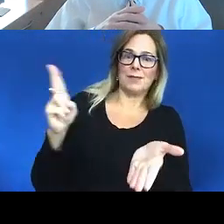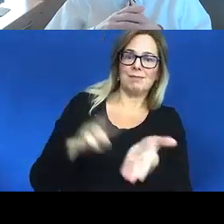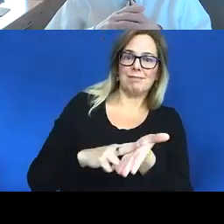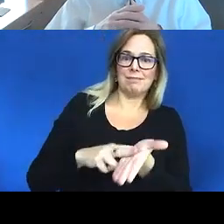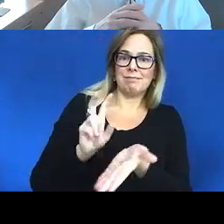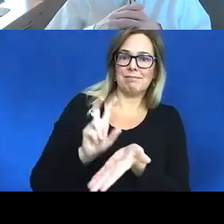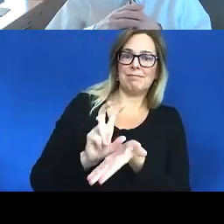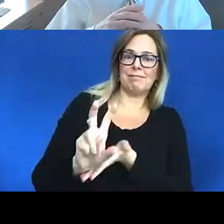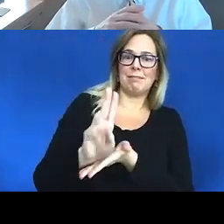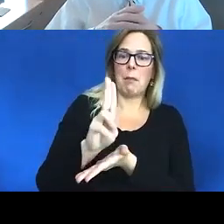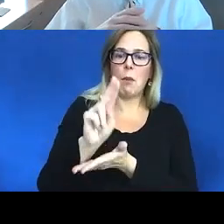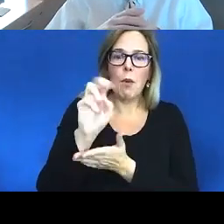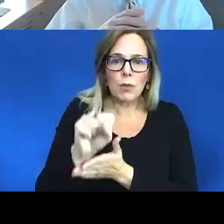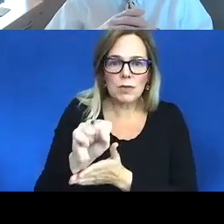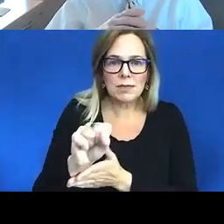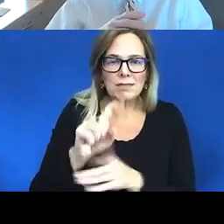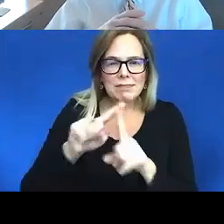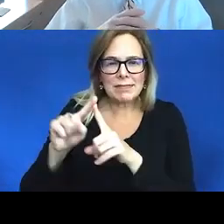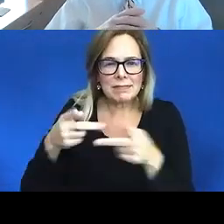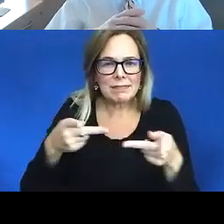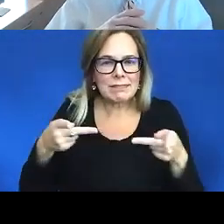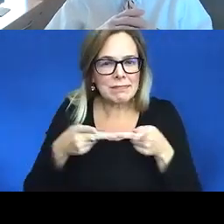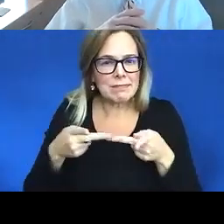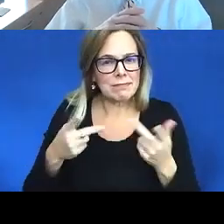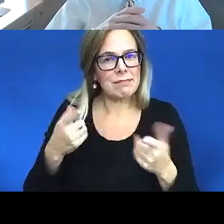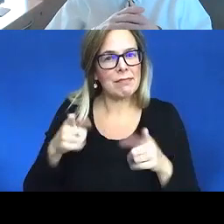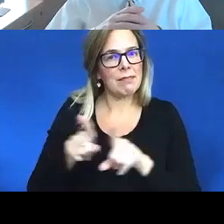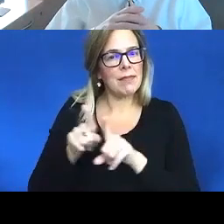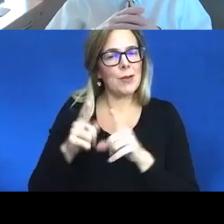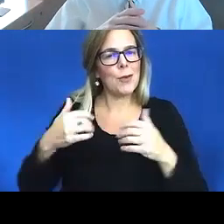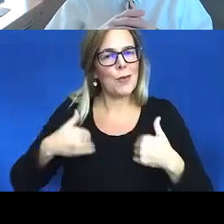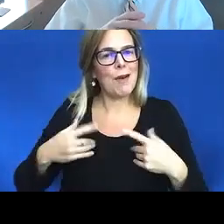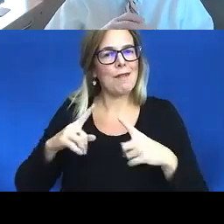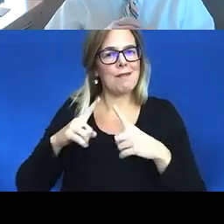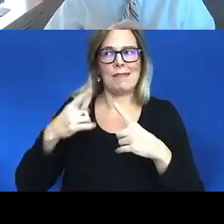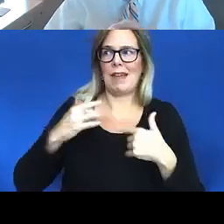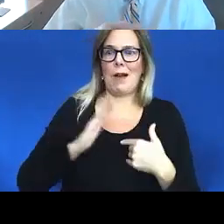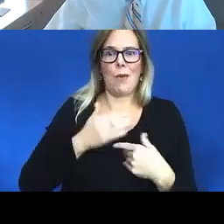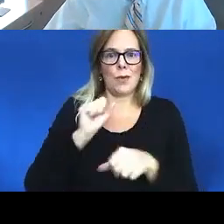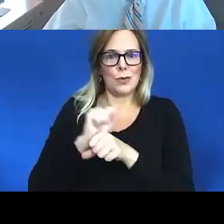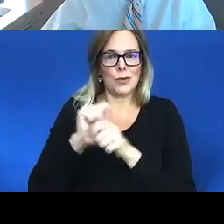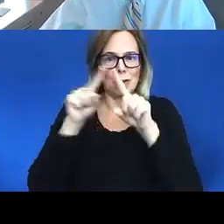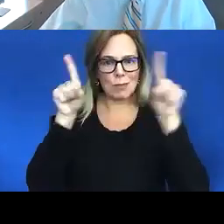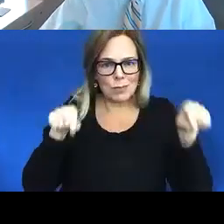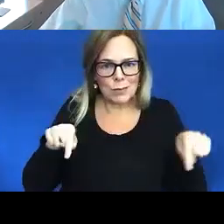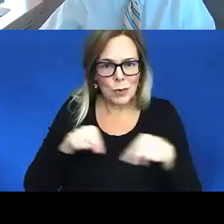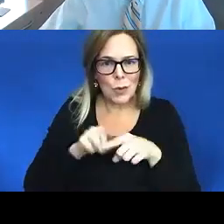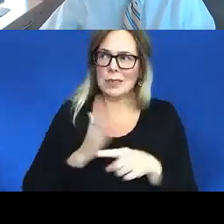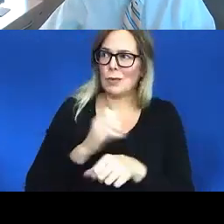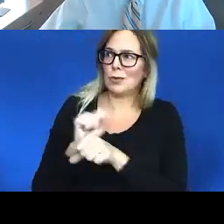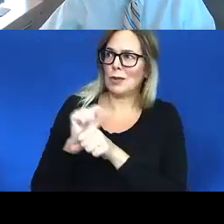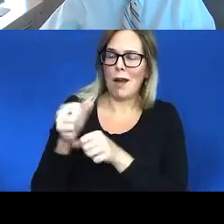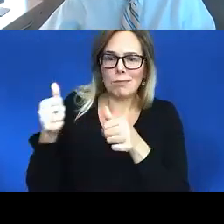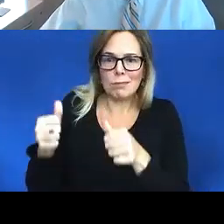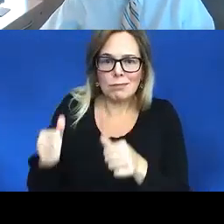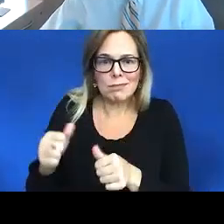positions, and we've prioritized these positions in our job boards and postings. HR is also working with operational leaders